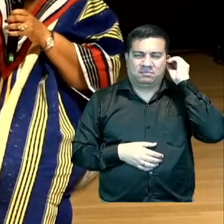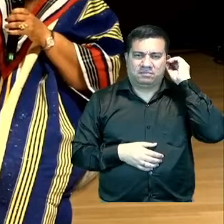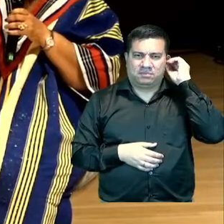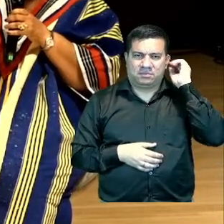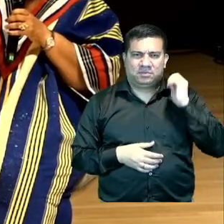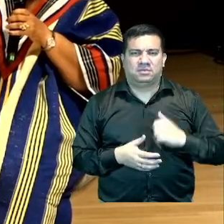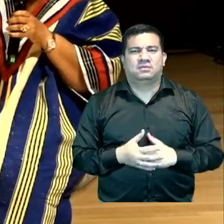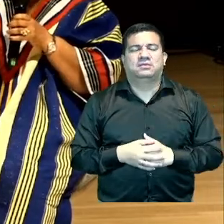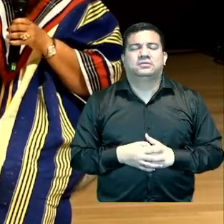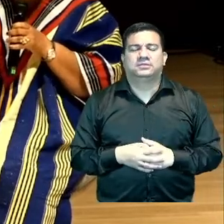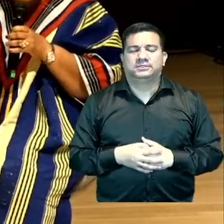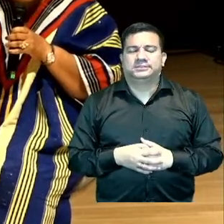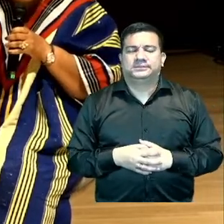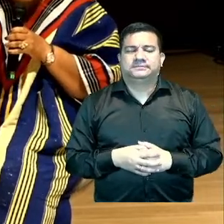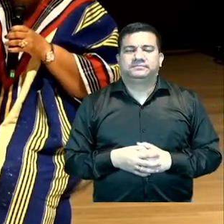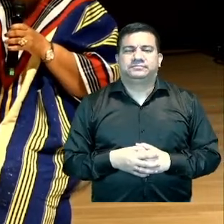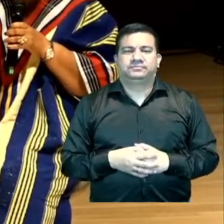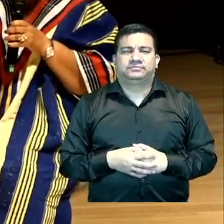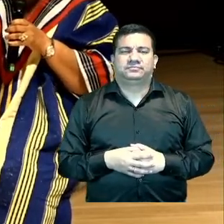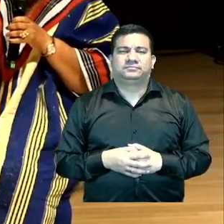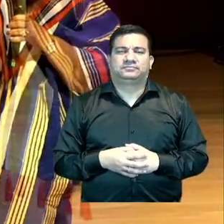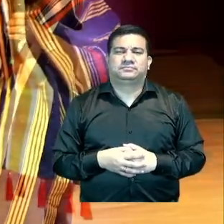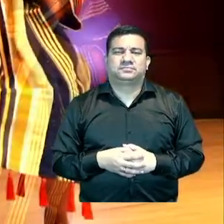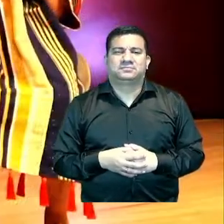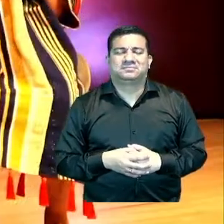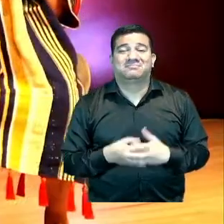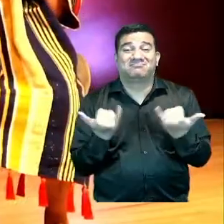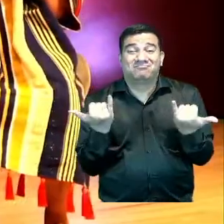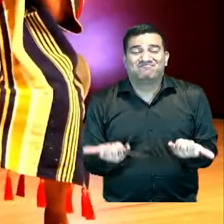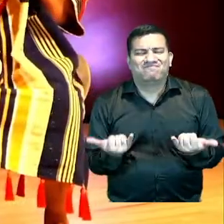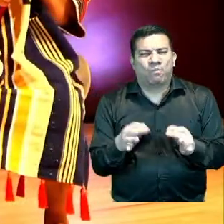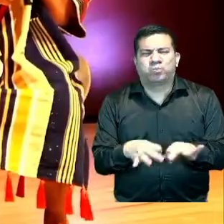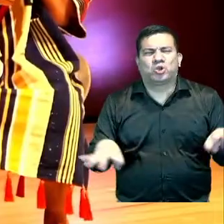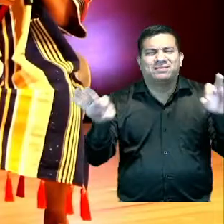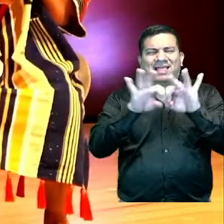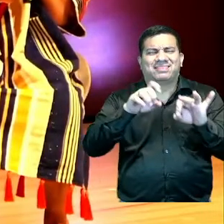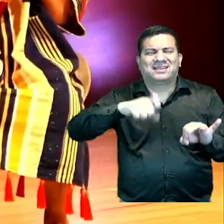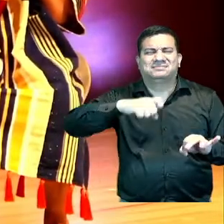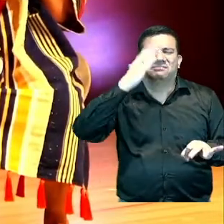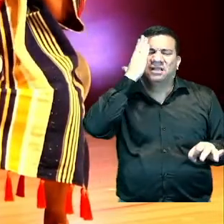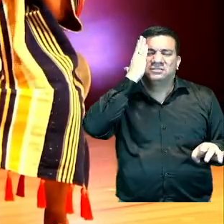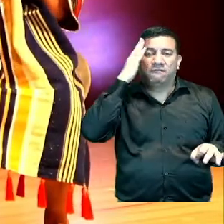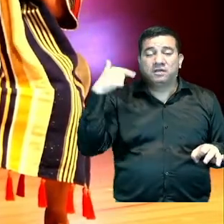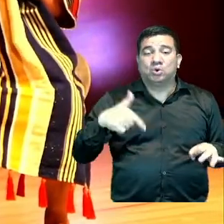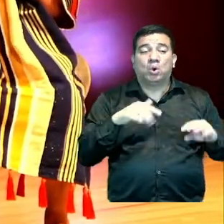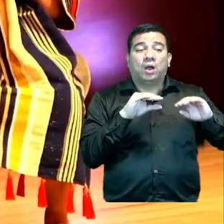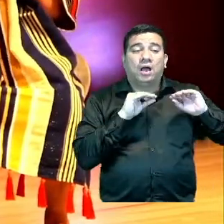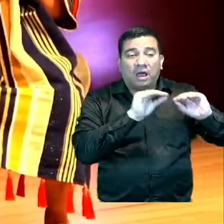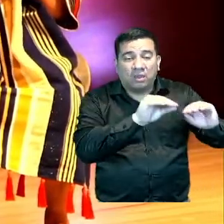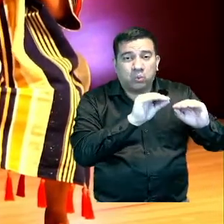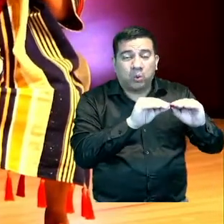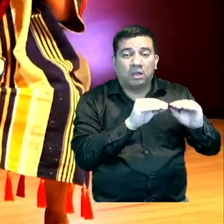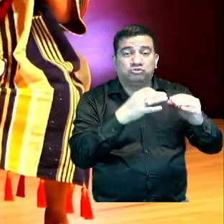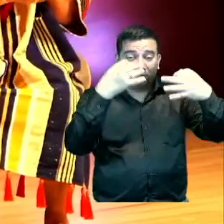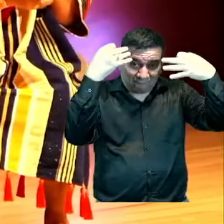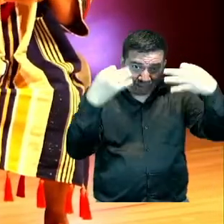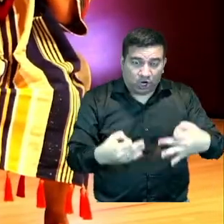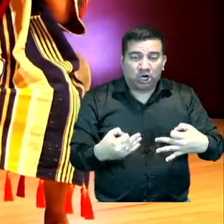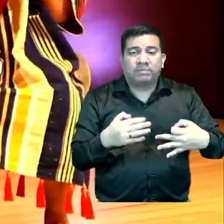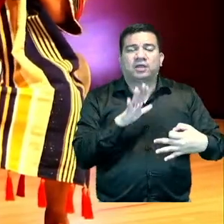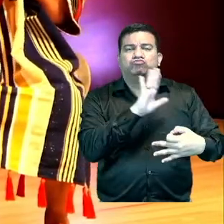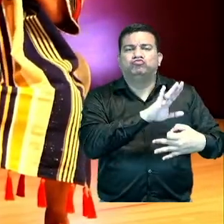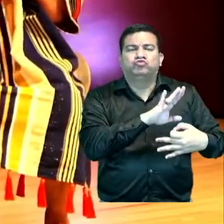So we have to invest not just in formal education, but invest in bringing young girls